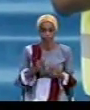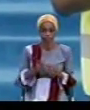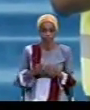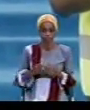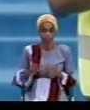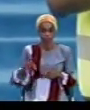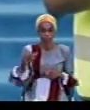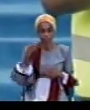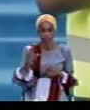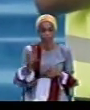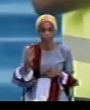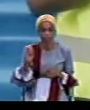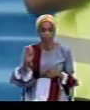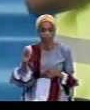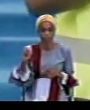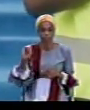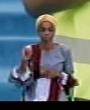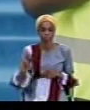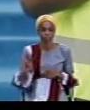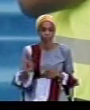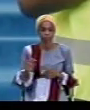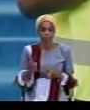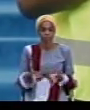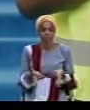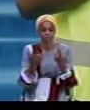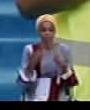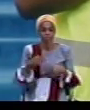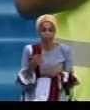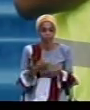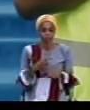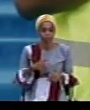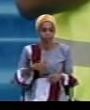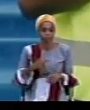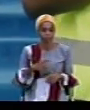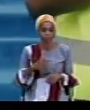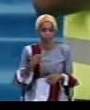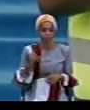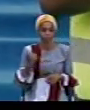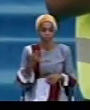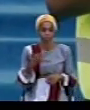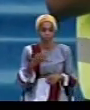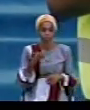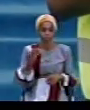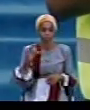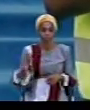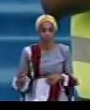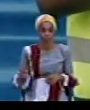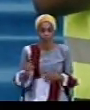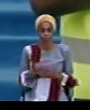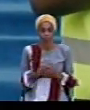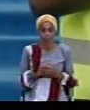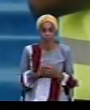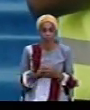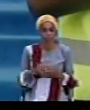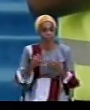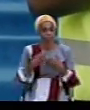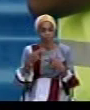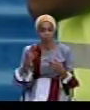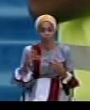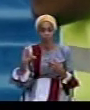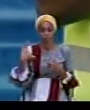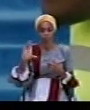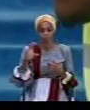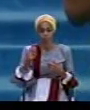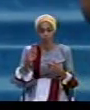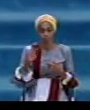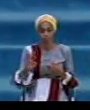Kemi. I came from Lagos, from Shogule District. I've been toying with ulcer for good 6 years.